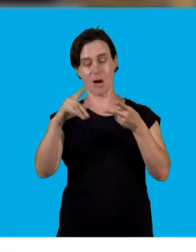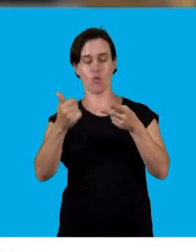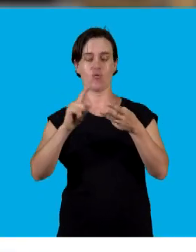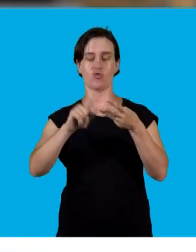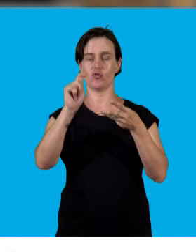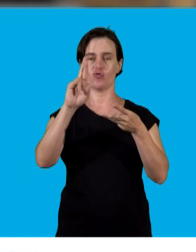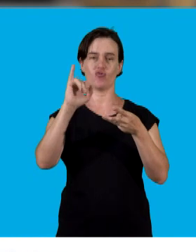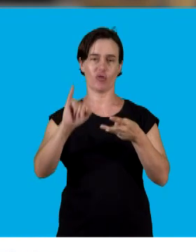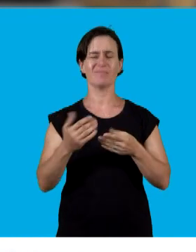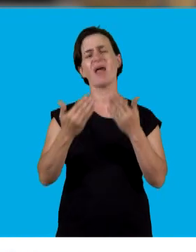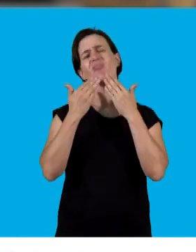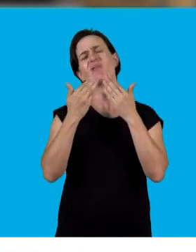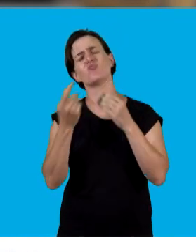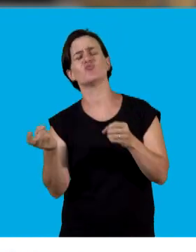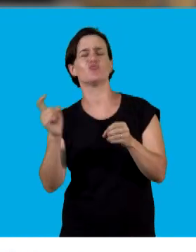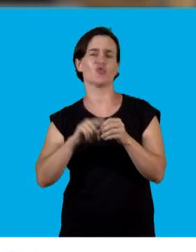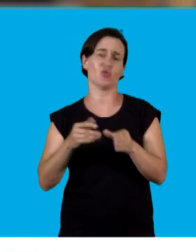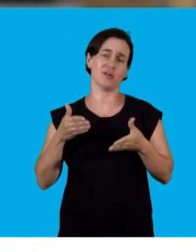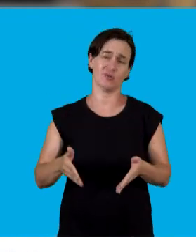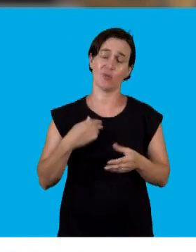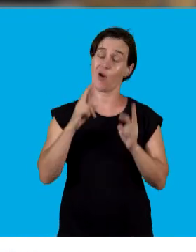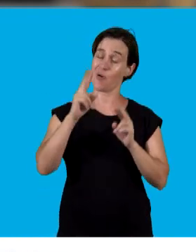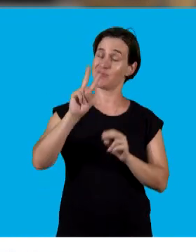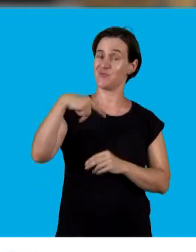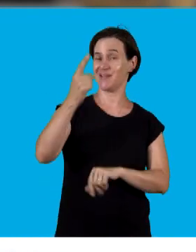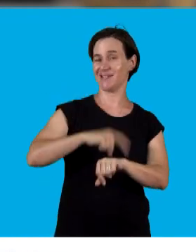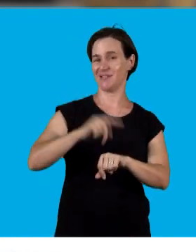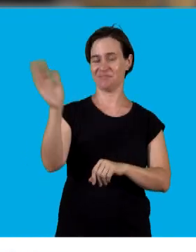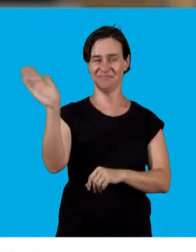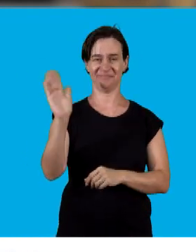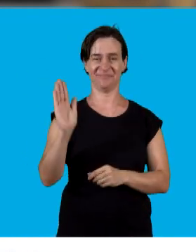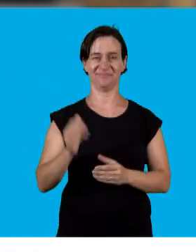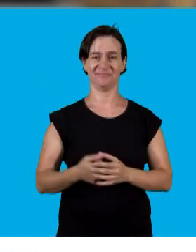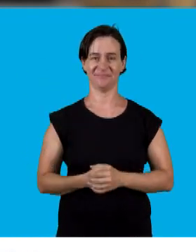Thank you for joining us for this wonderful lesson. We hope to see you next time. Goodbye.